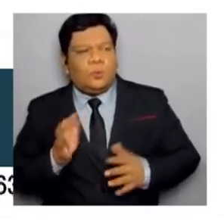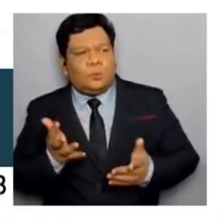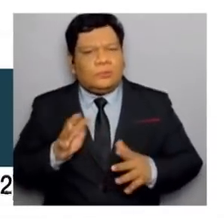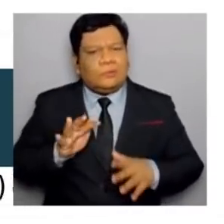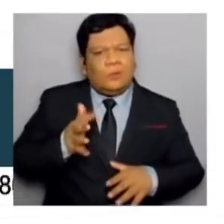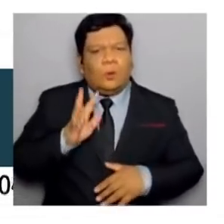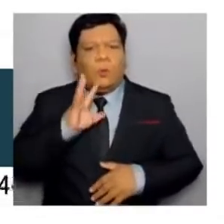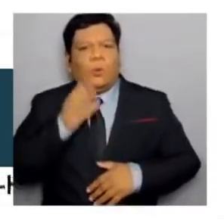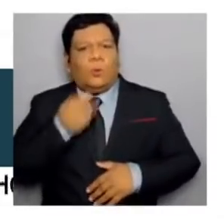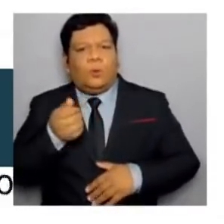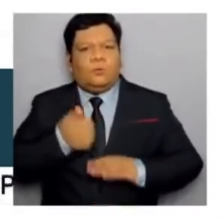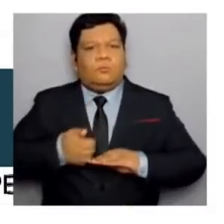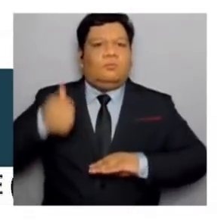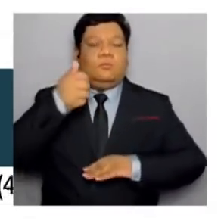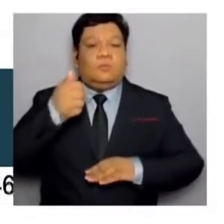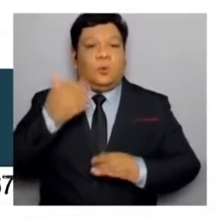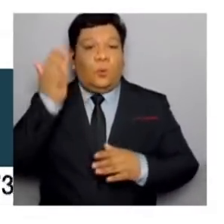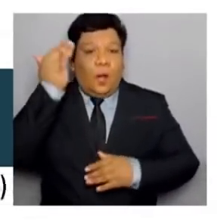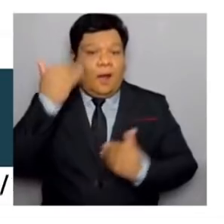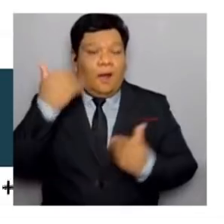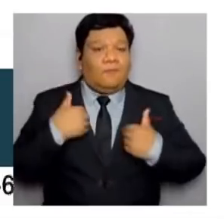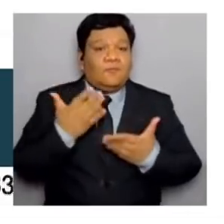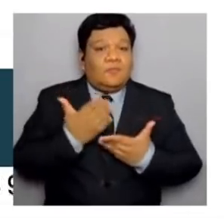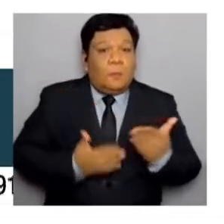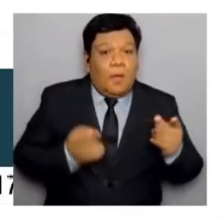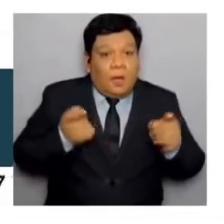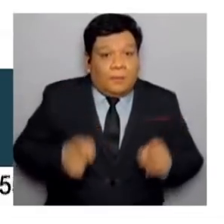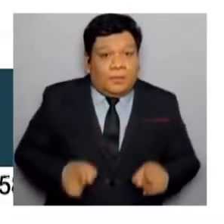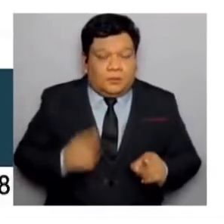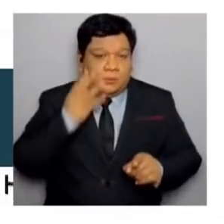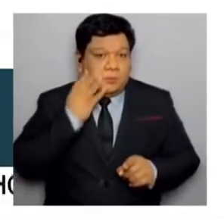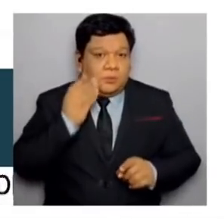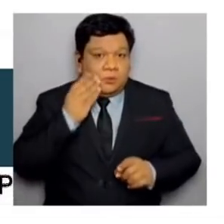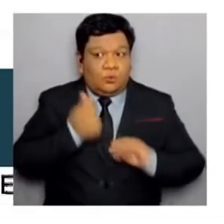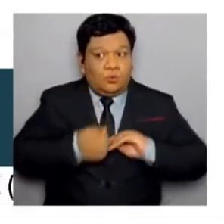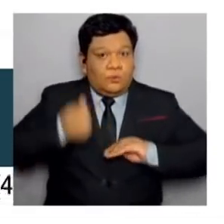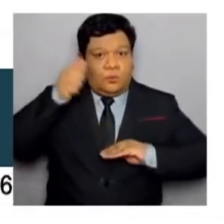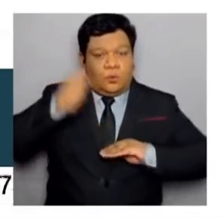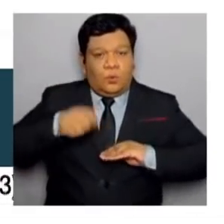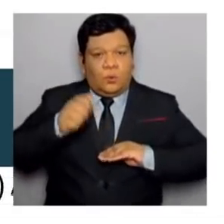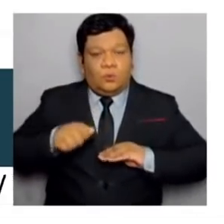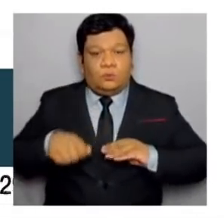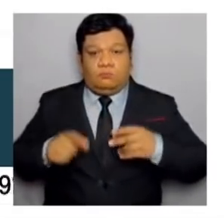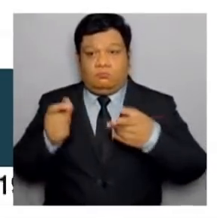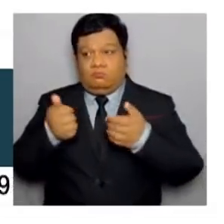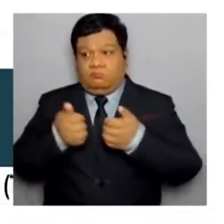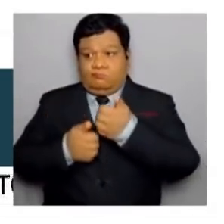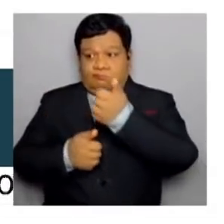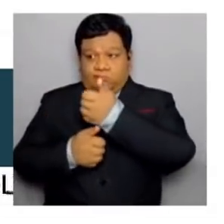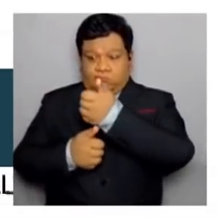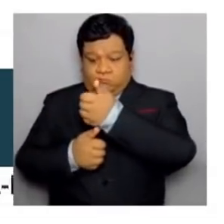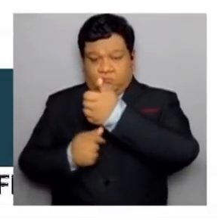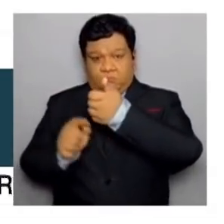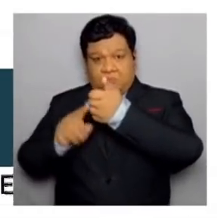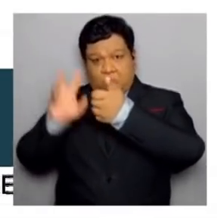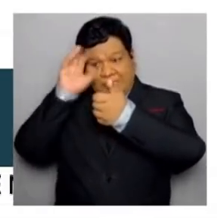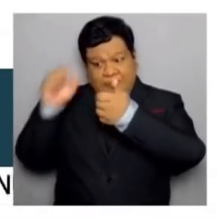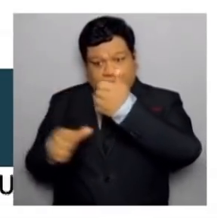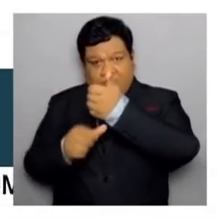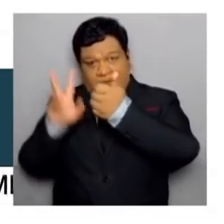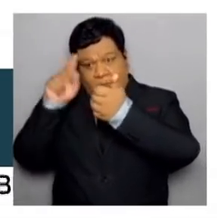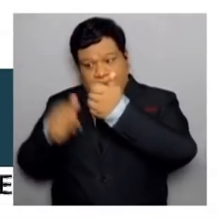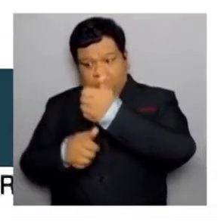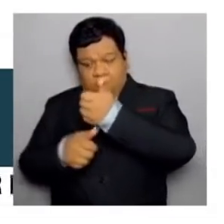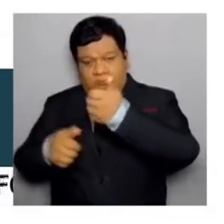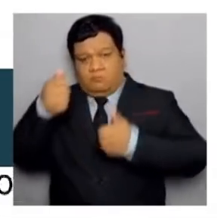uupo, because there are also cases where the Supreme Court has actually ruled that it is the second placer yung uupo po, hindi yung